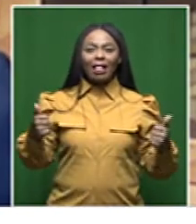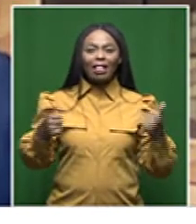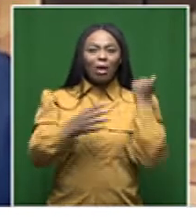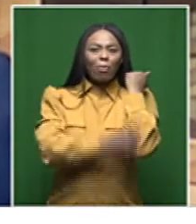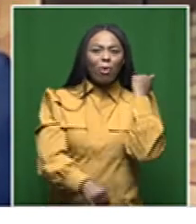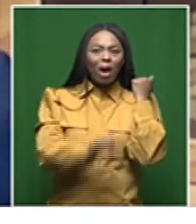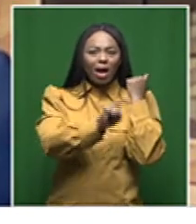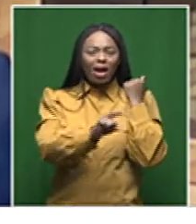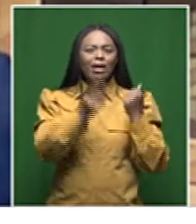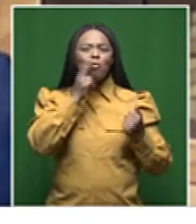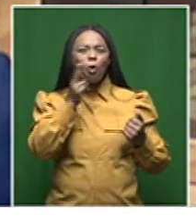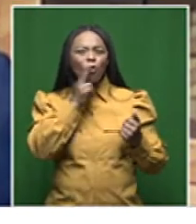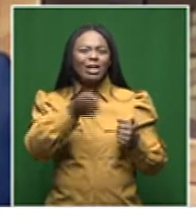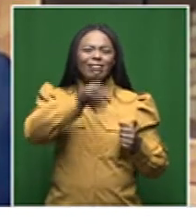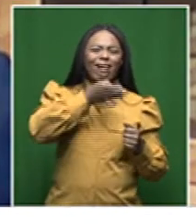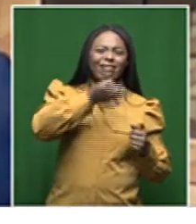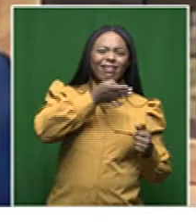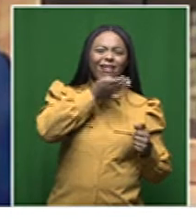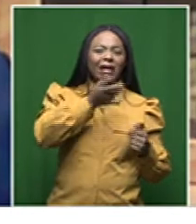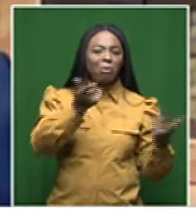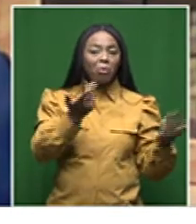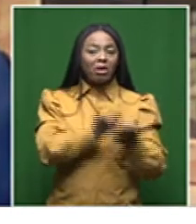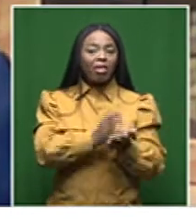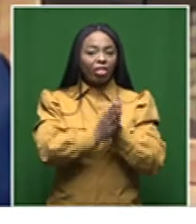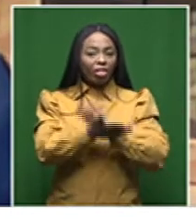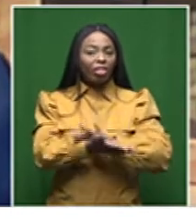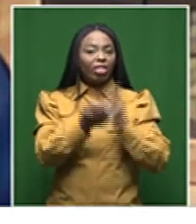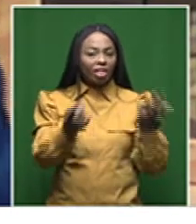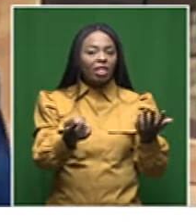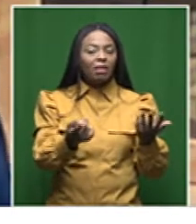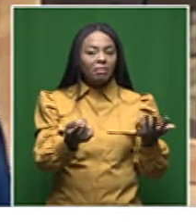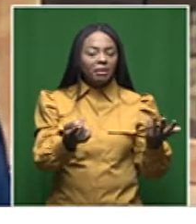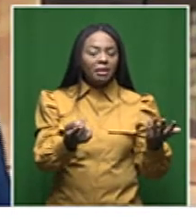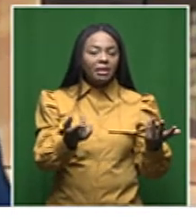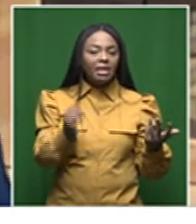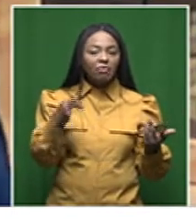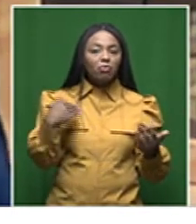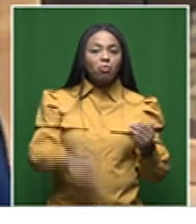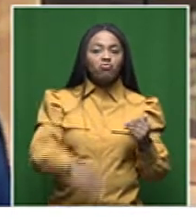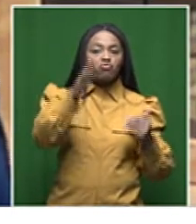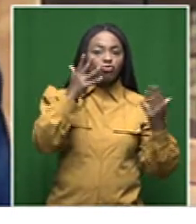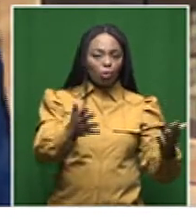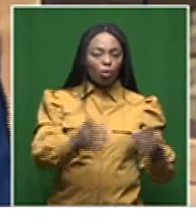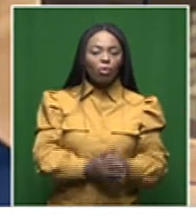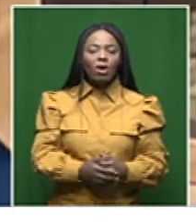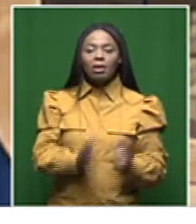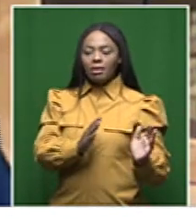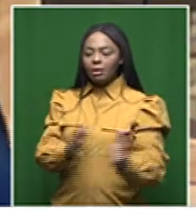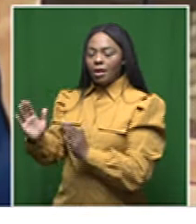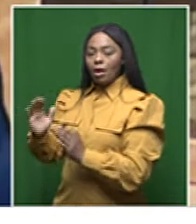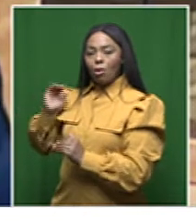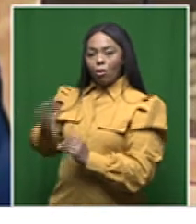smoking, drinking, so you might actually profile yourself that, listen, I might be a problem. If you look at a female point of view, and I